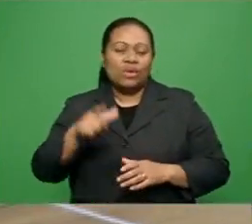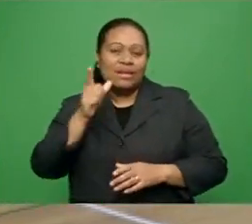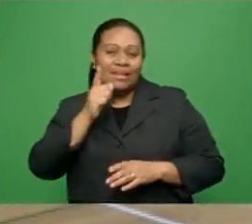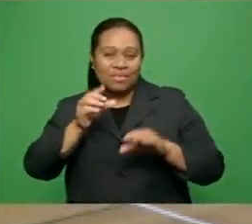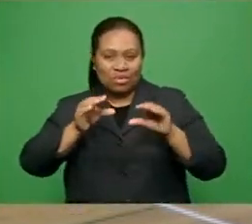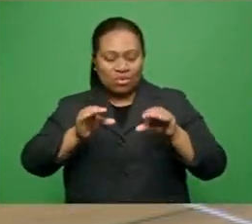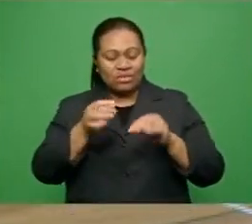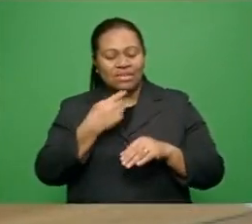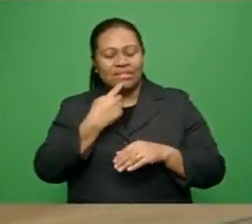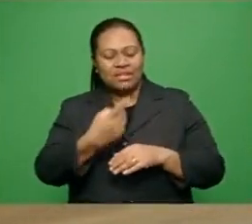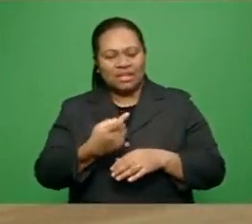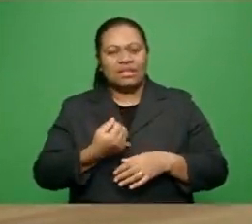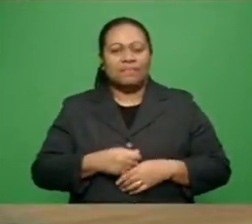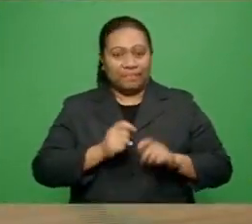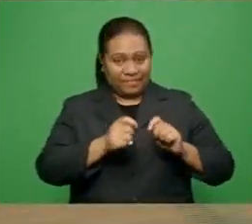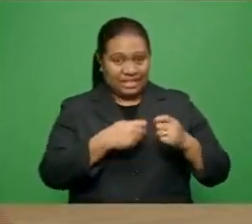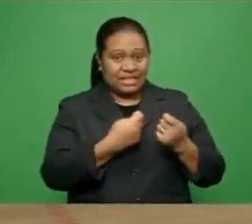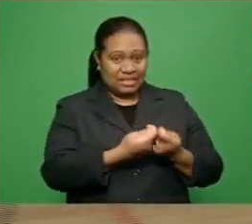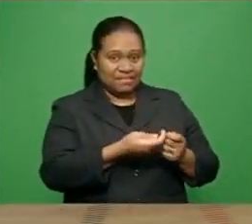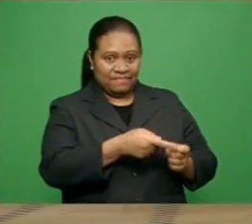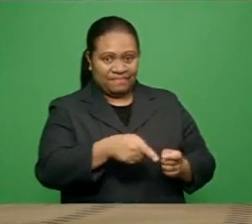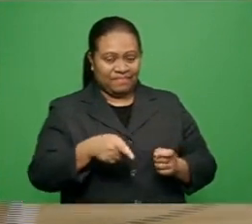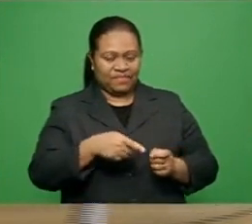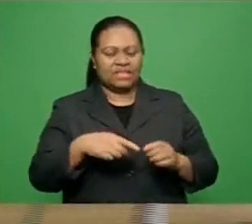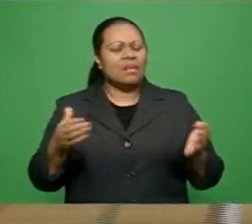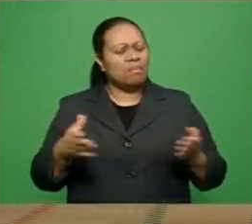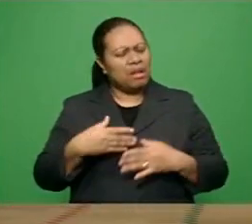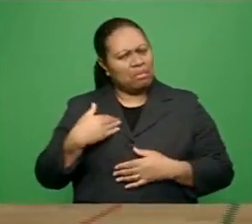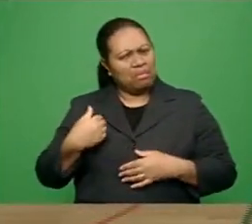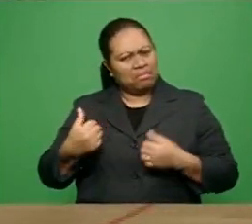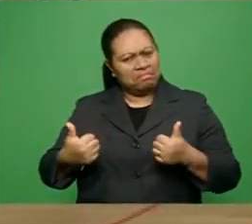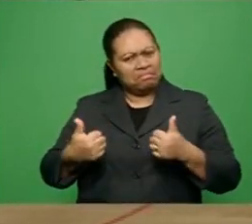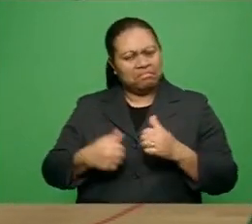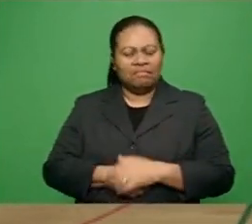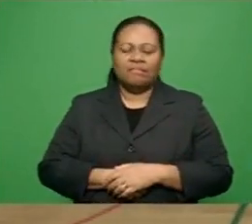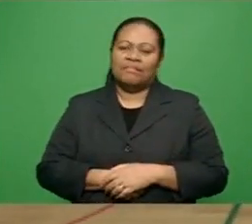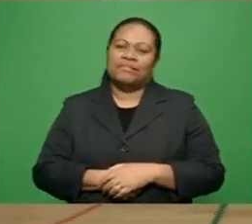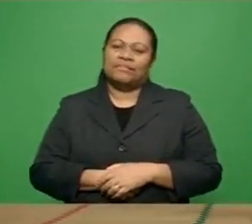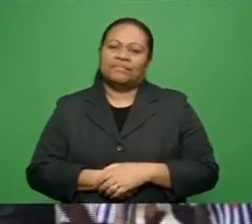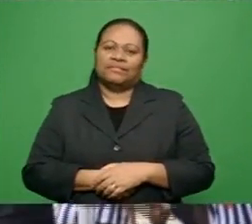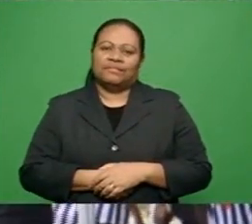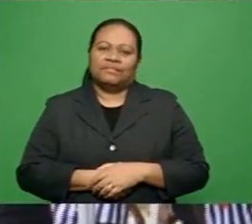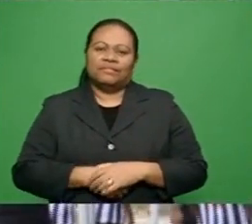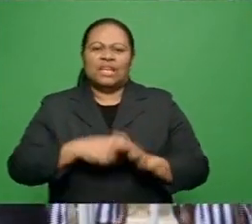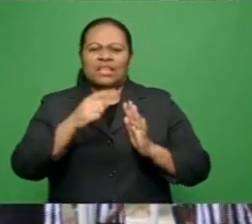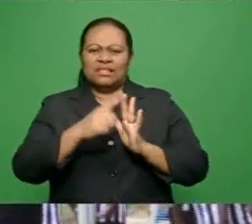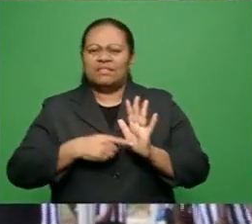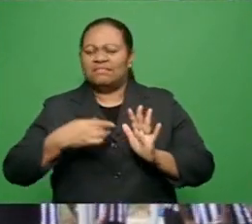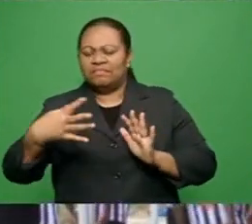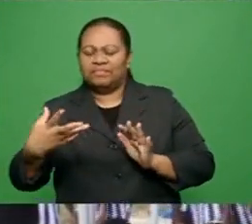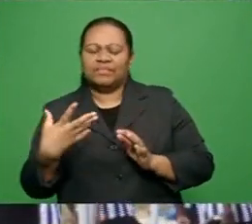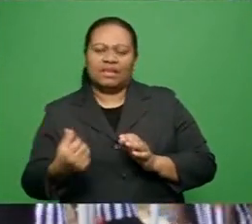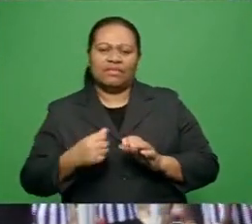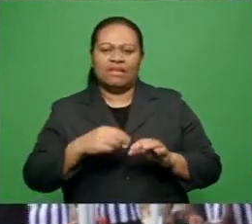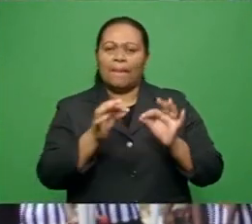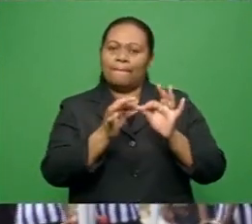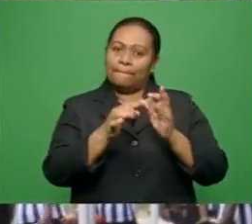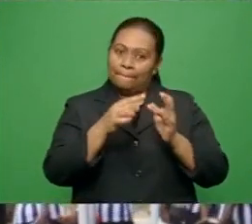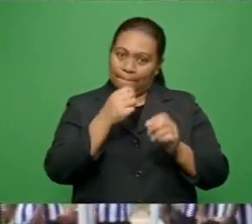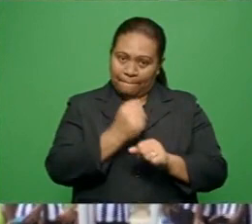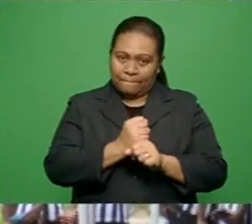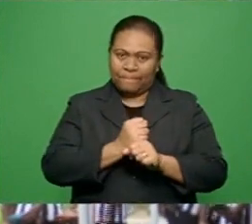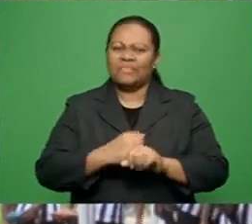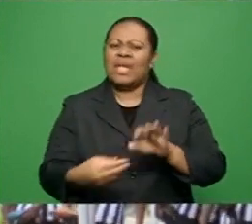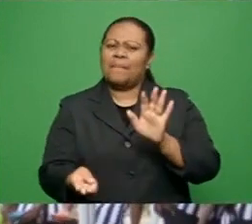Kavnil Lal says his team has played well in this tournament. I think Jasneet Vikas, the golden boot from BOG, has been superb.